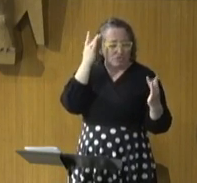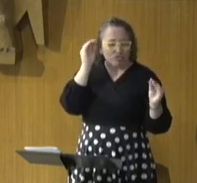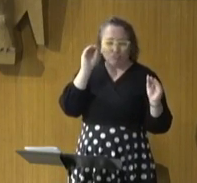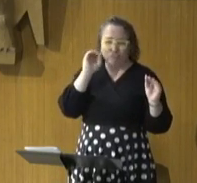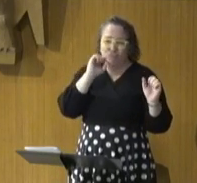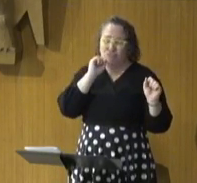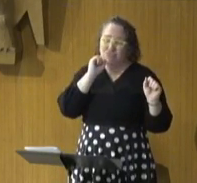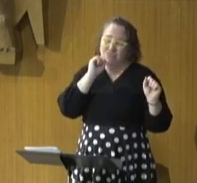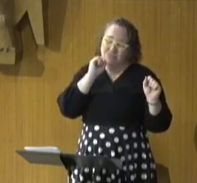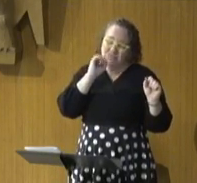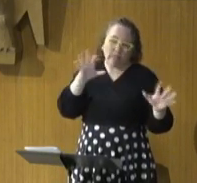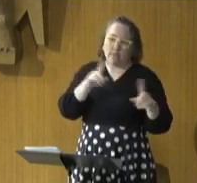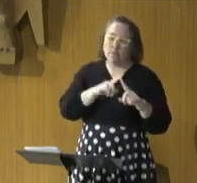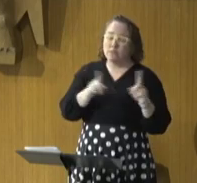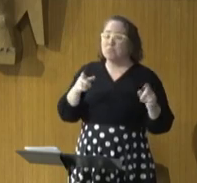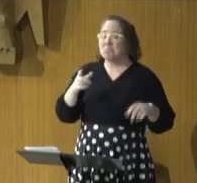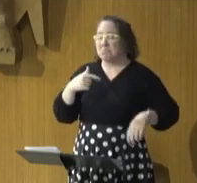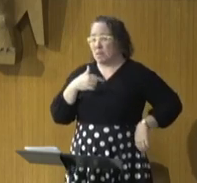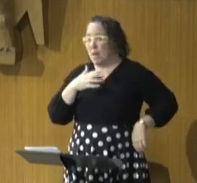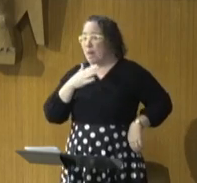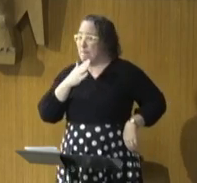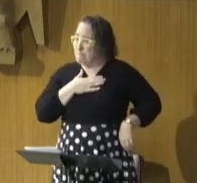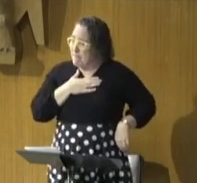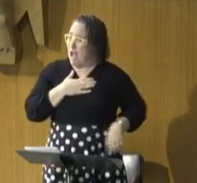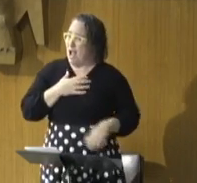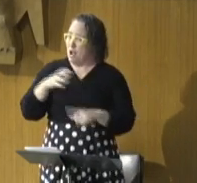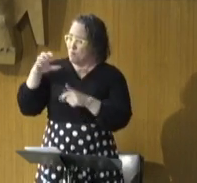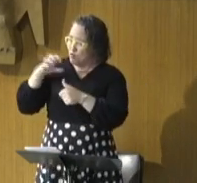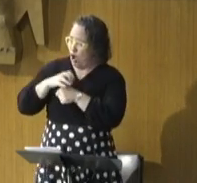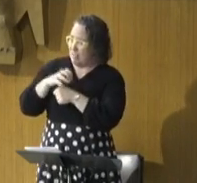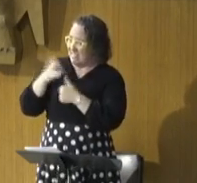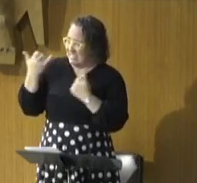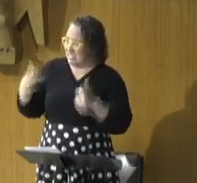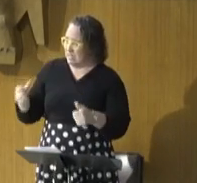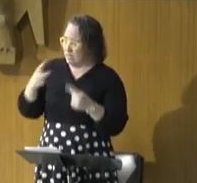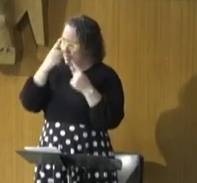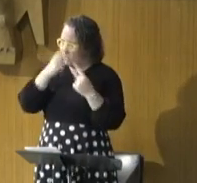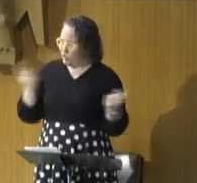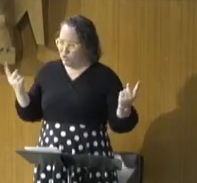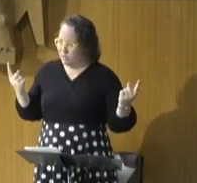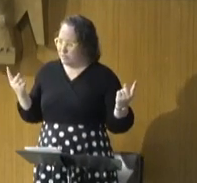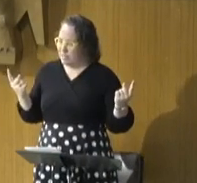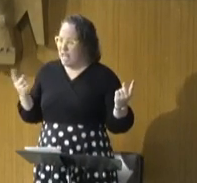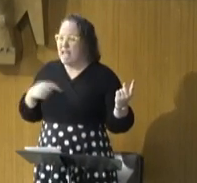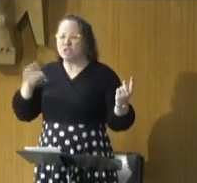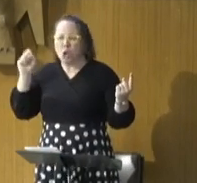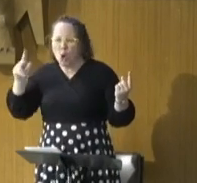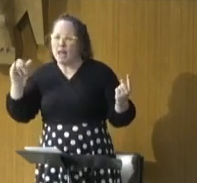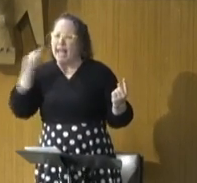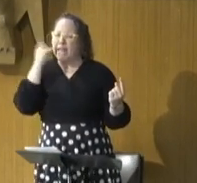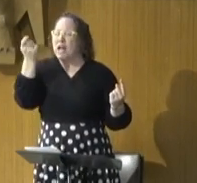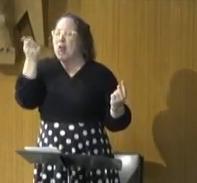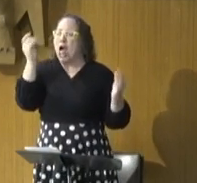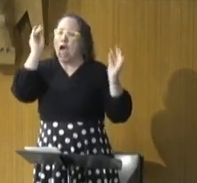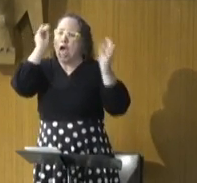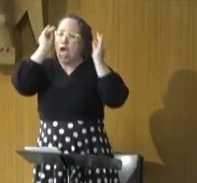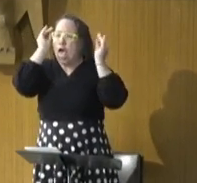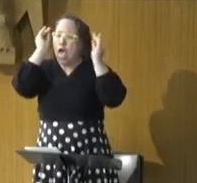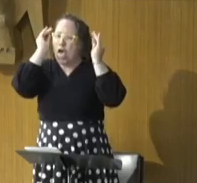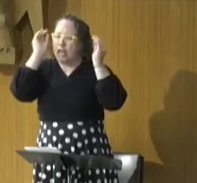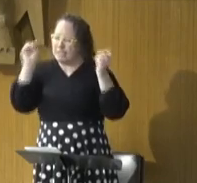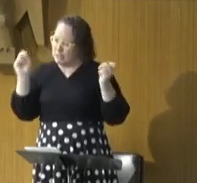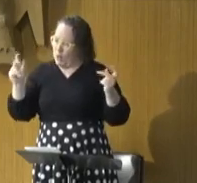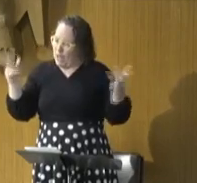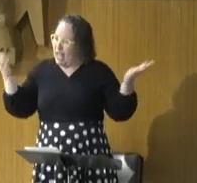singed, I stand by my broccoli dish and I say, you know what? It's okay if they came out of that furnace